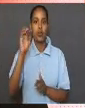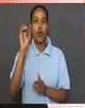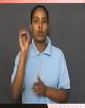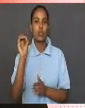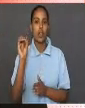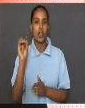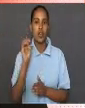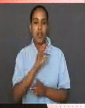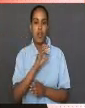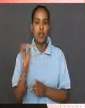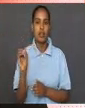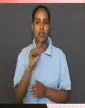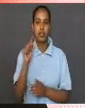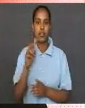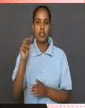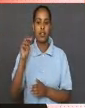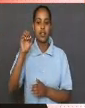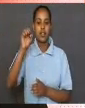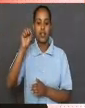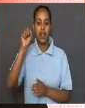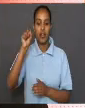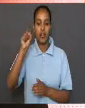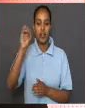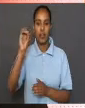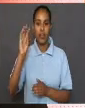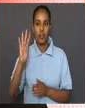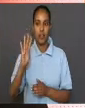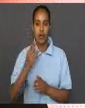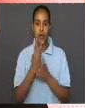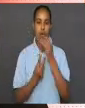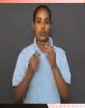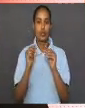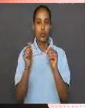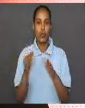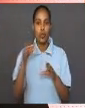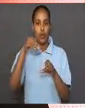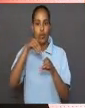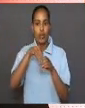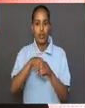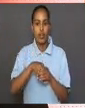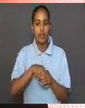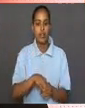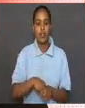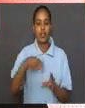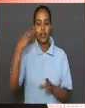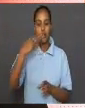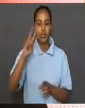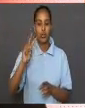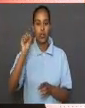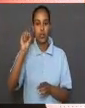oxide and zinc sulfate, which are both dissolved in sulfuric acid.